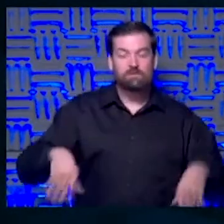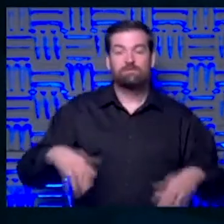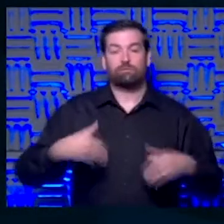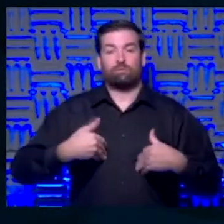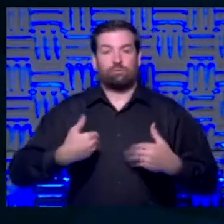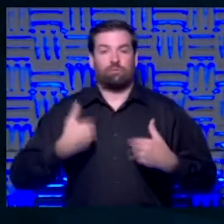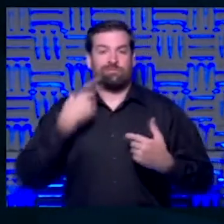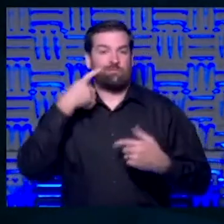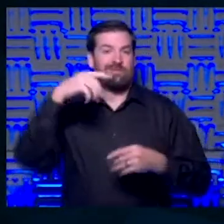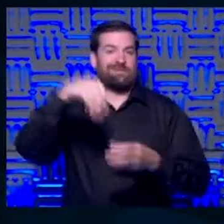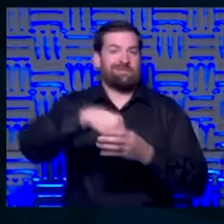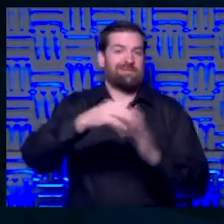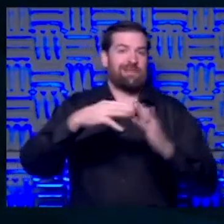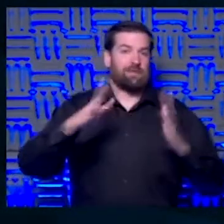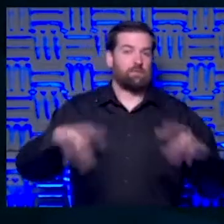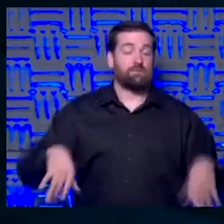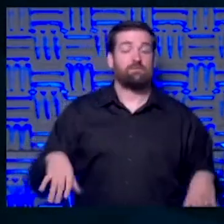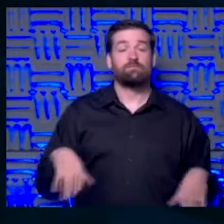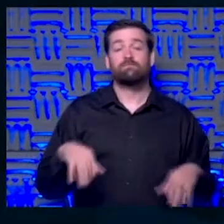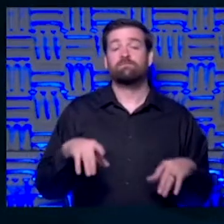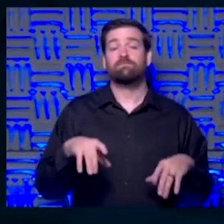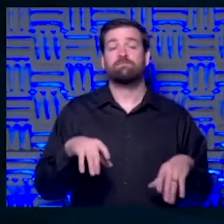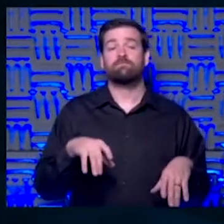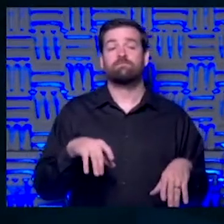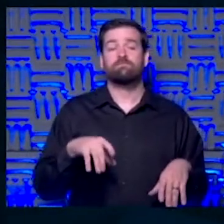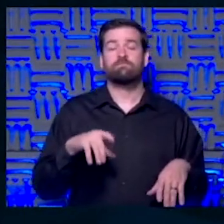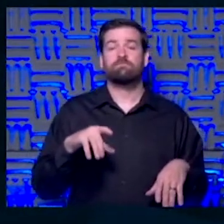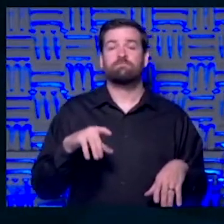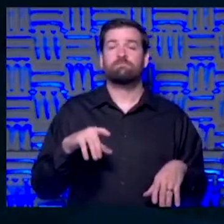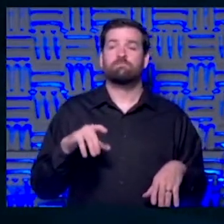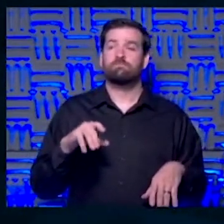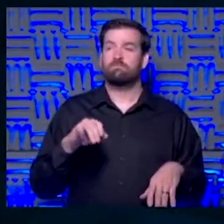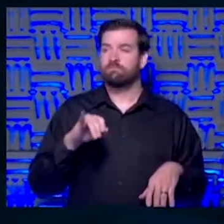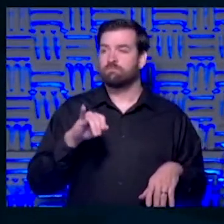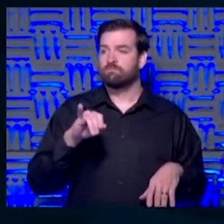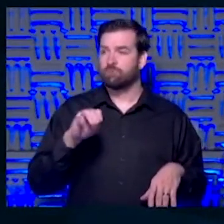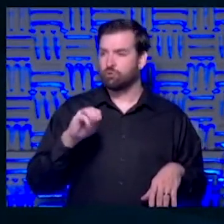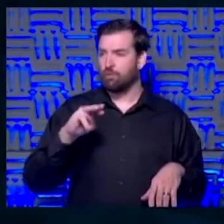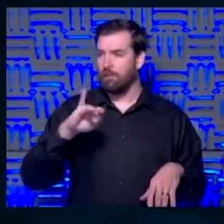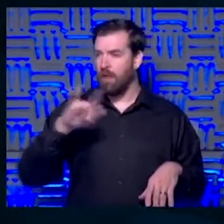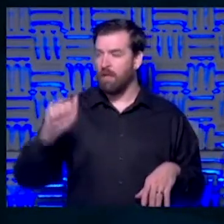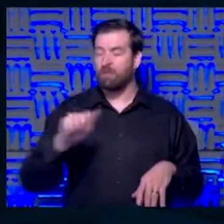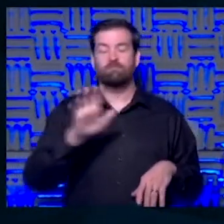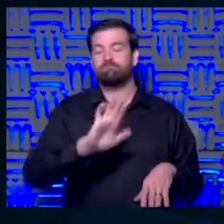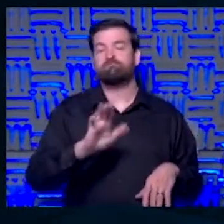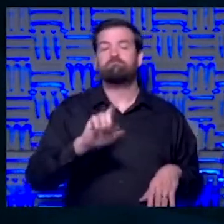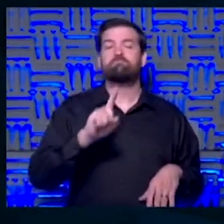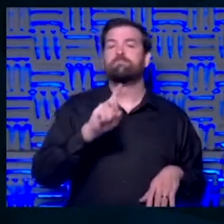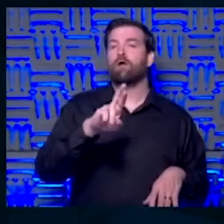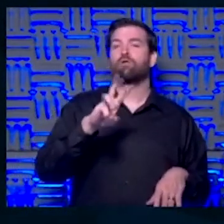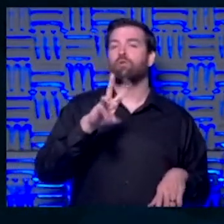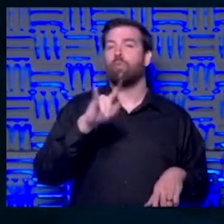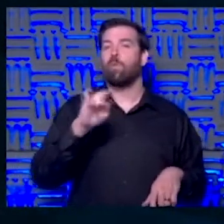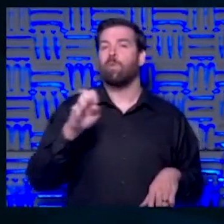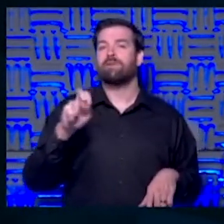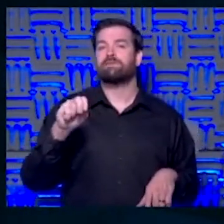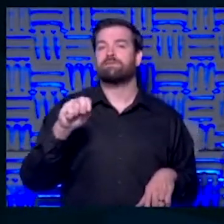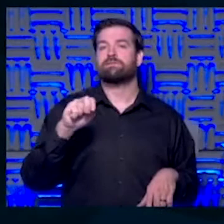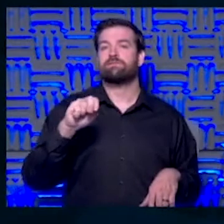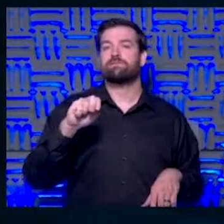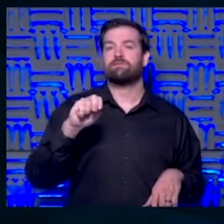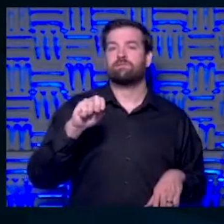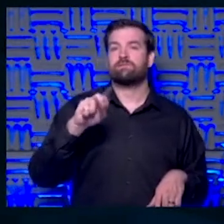homes as well. I think Jomella or Dr. Watson-Thompson talked about this a little bit too when we talk